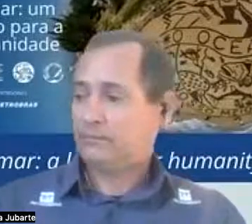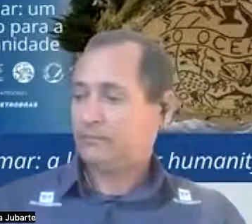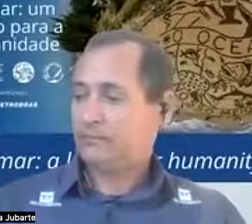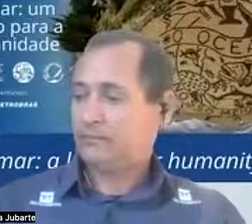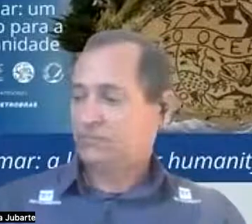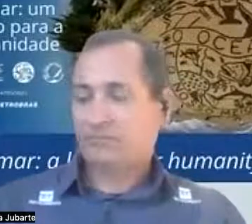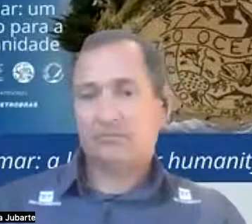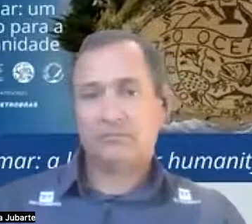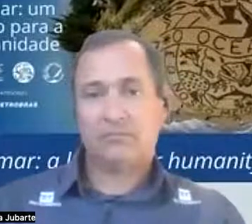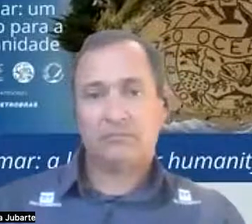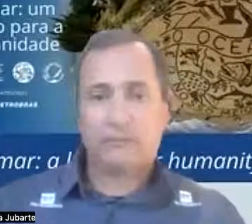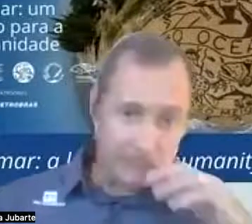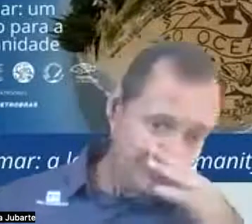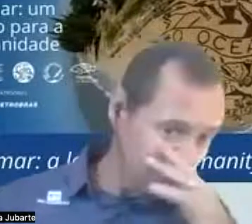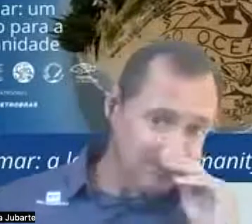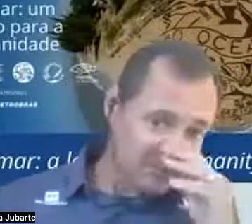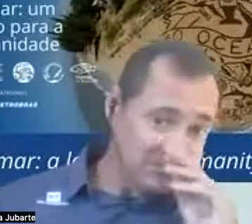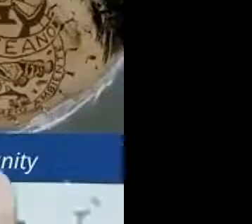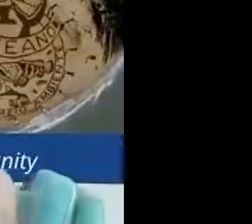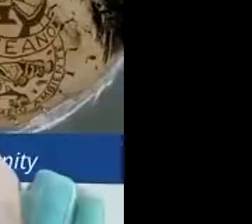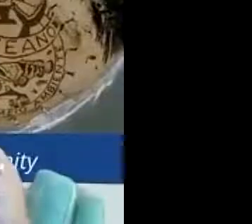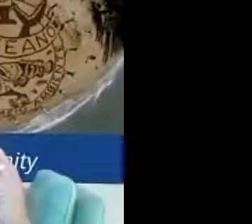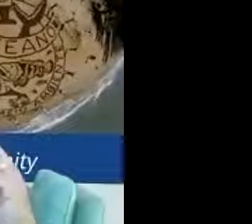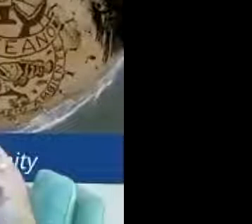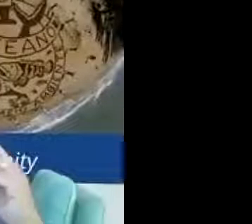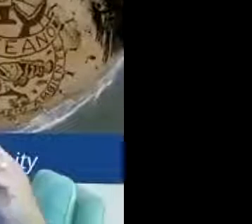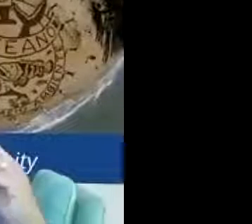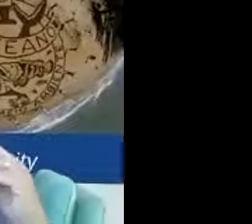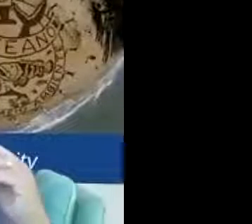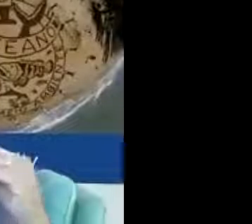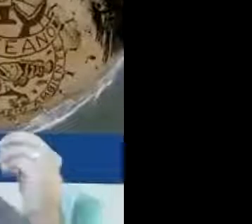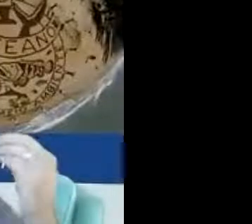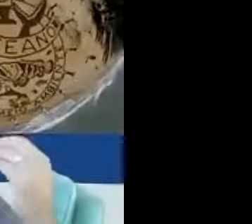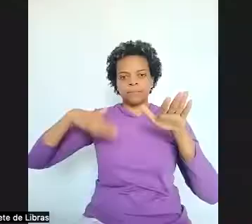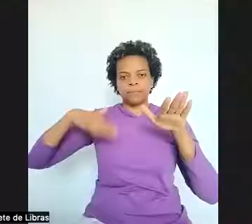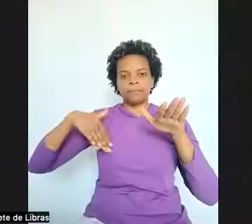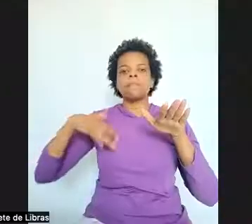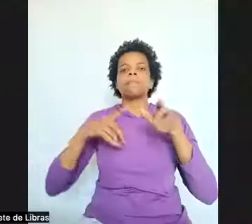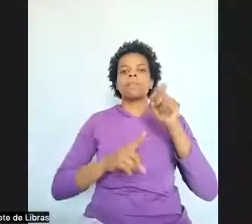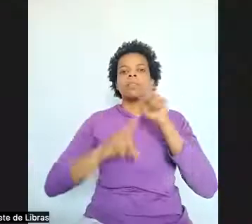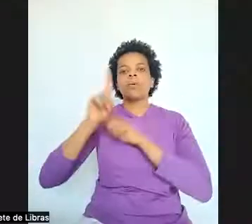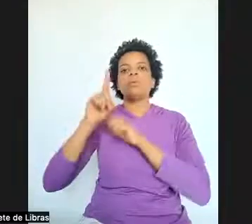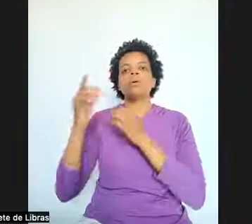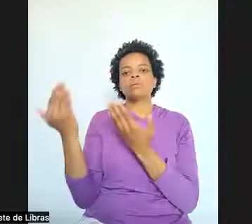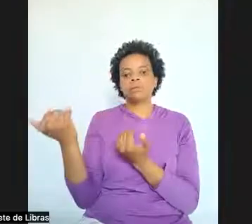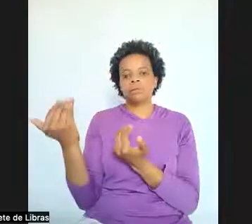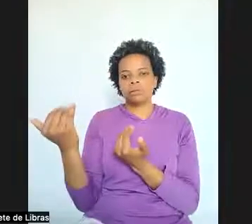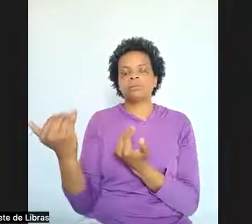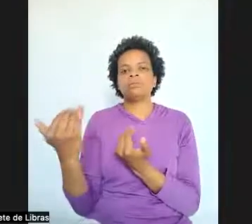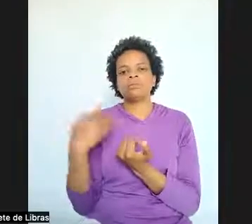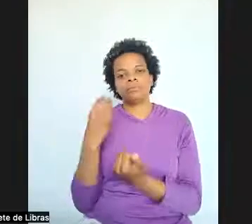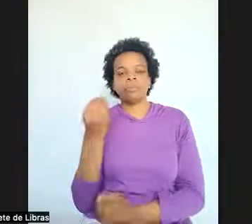We do this beach cleaning in the Beach Cleaning World Day. It's the third Saturday of